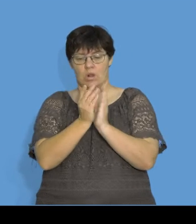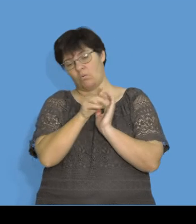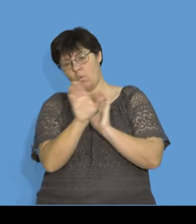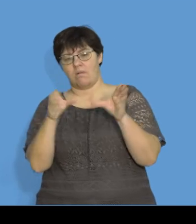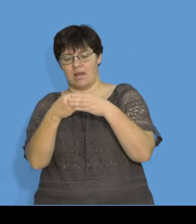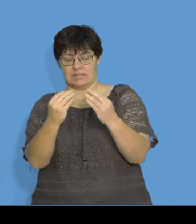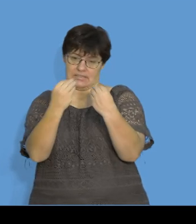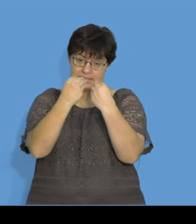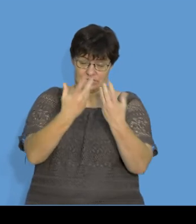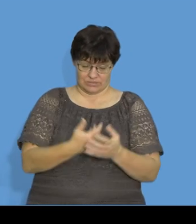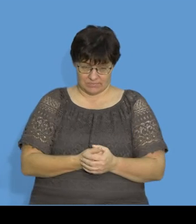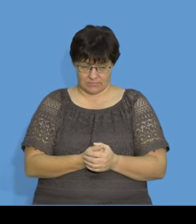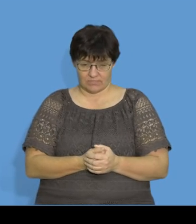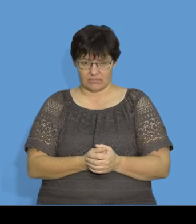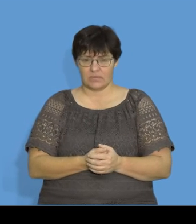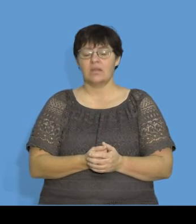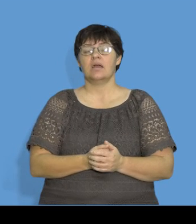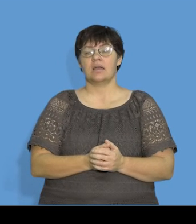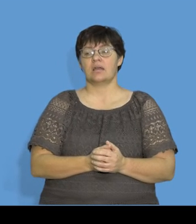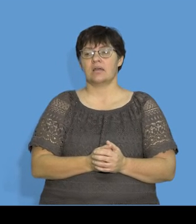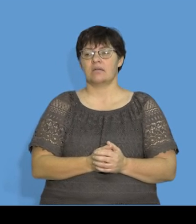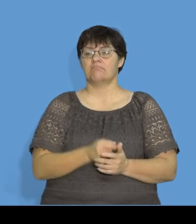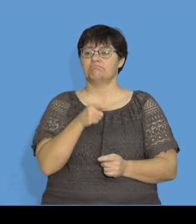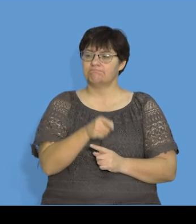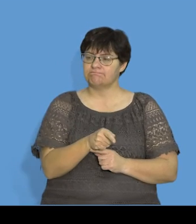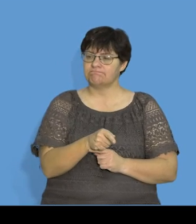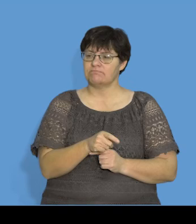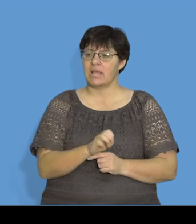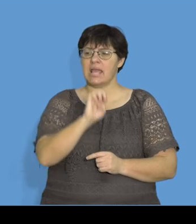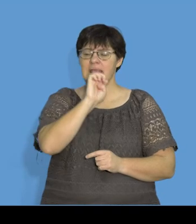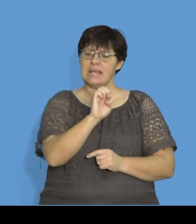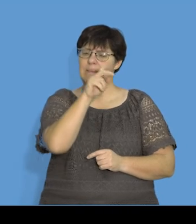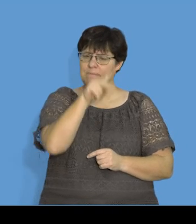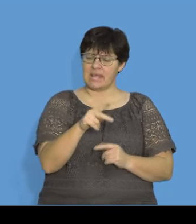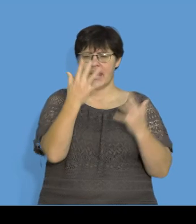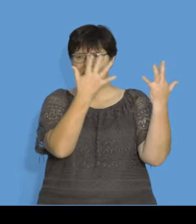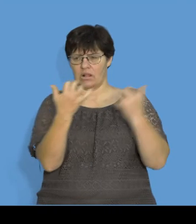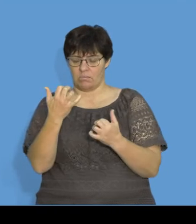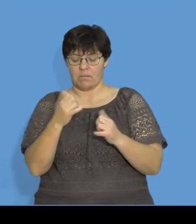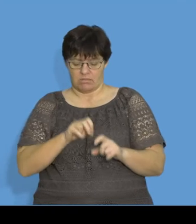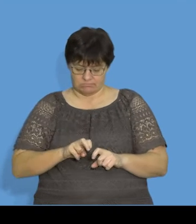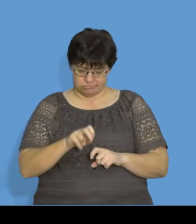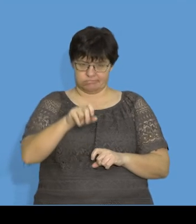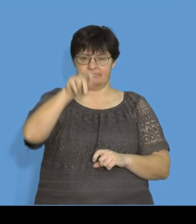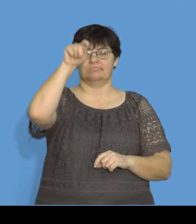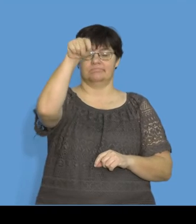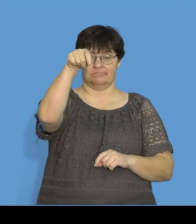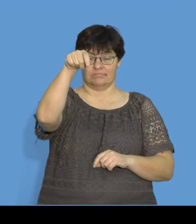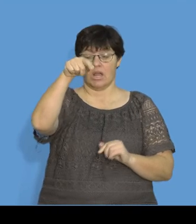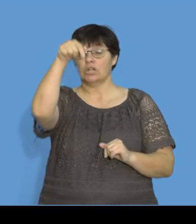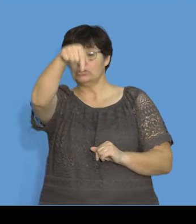obviously. Calculate her potential energy at the top of the stairs. So this is a basic diagram of the